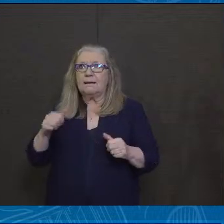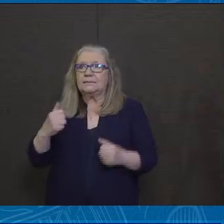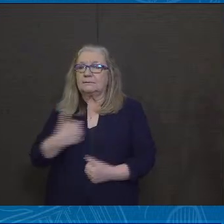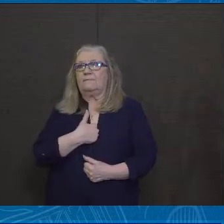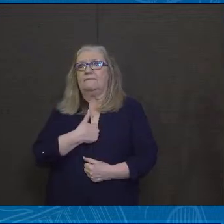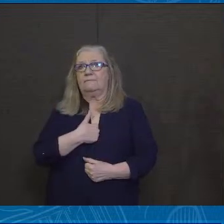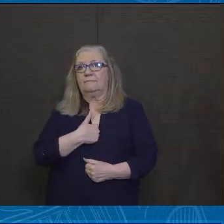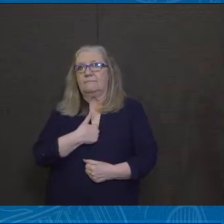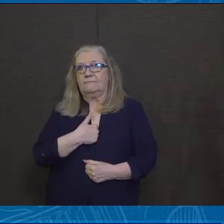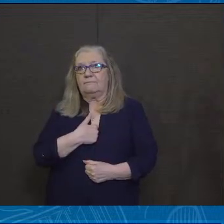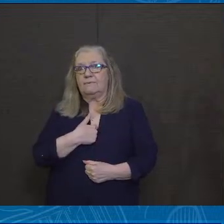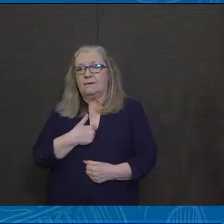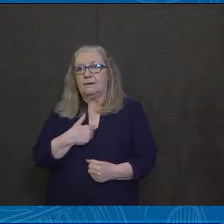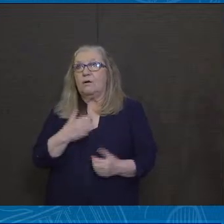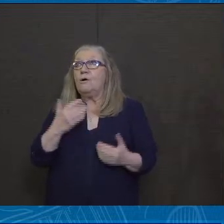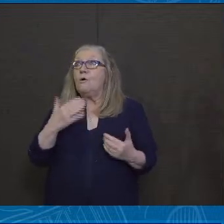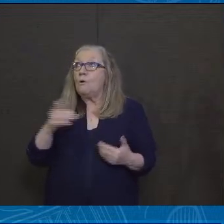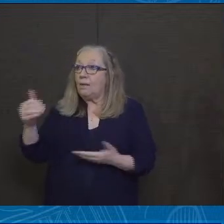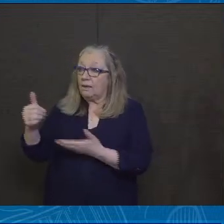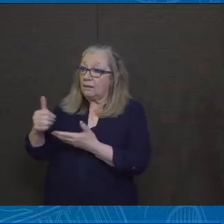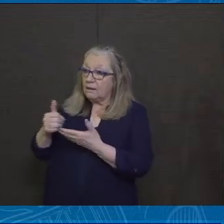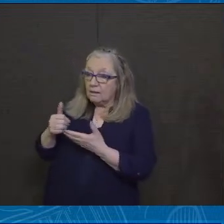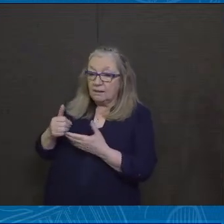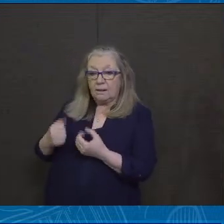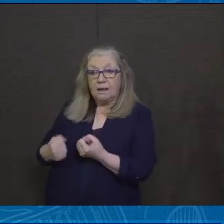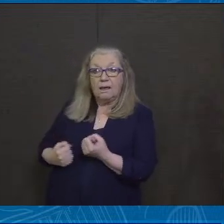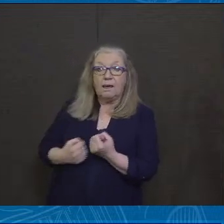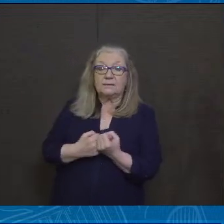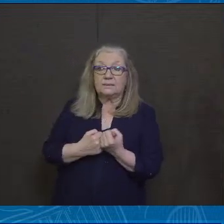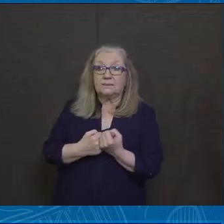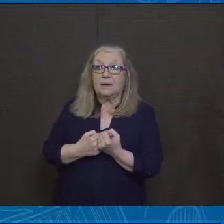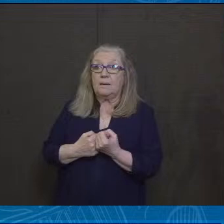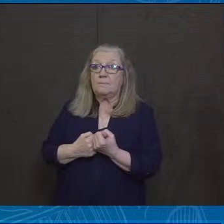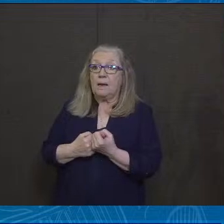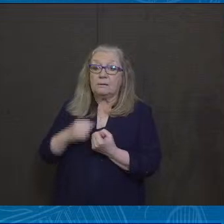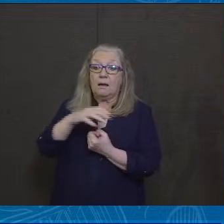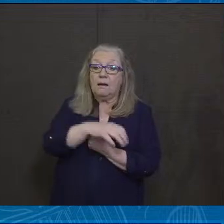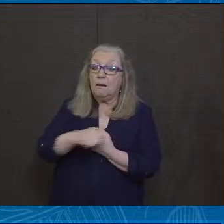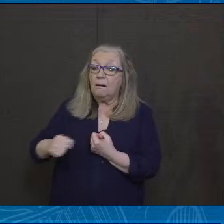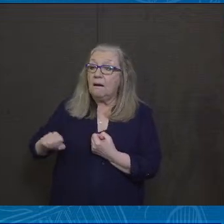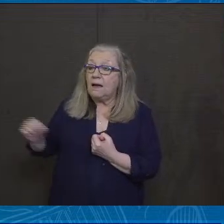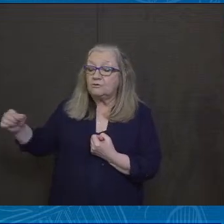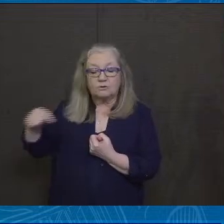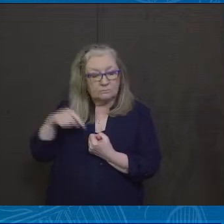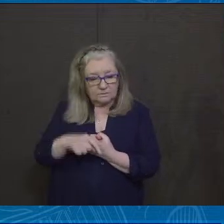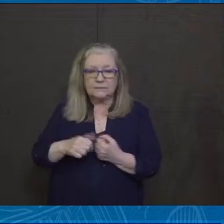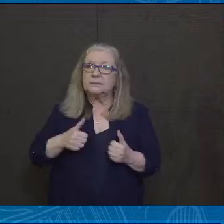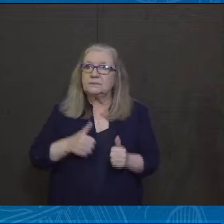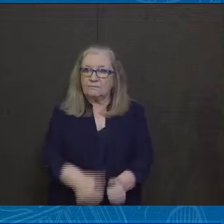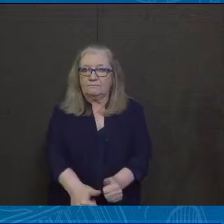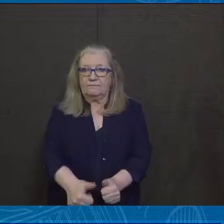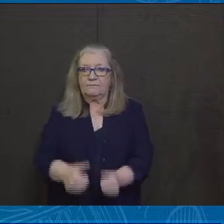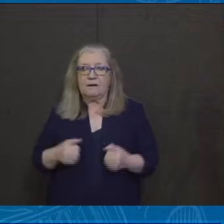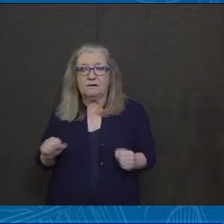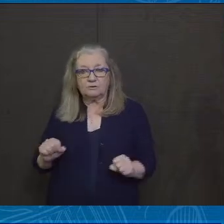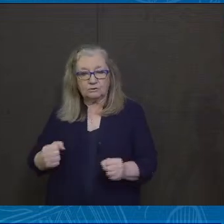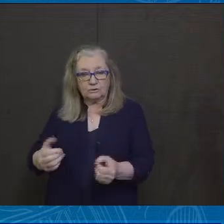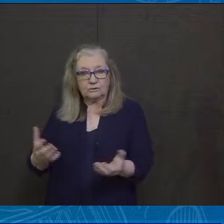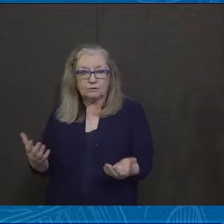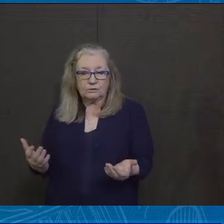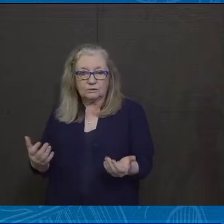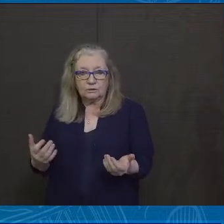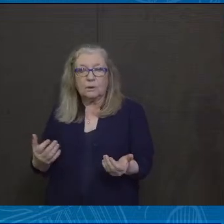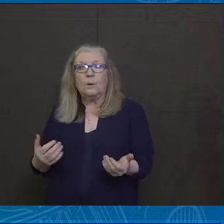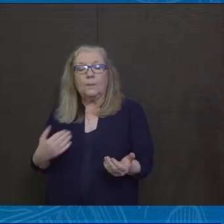themselves, all you need to do is enhance and assist them to do so. So ActionAid has